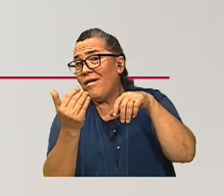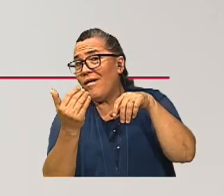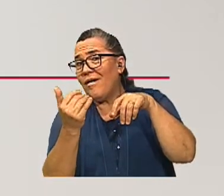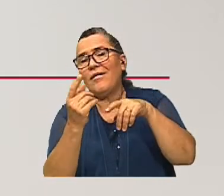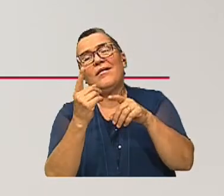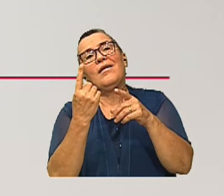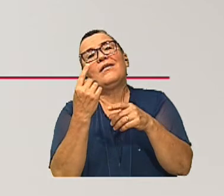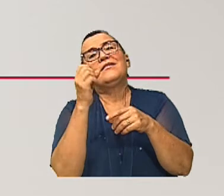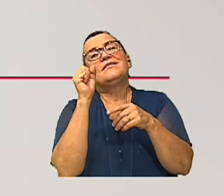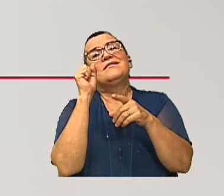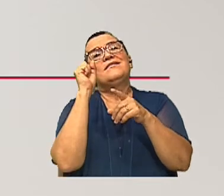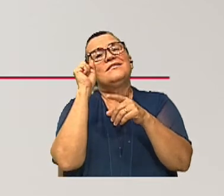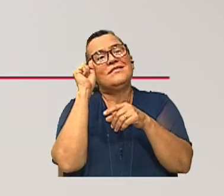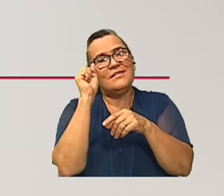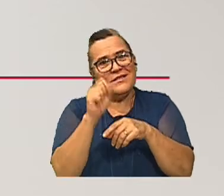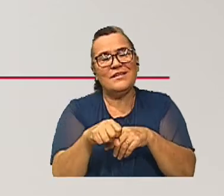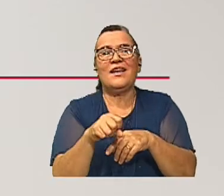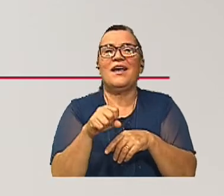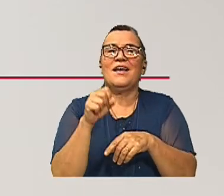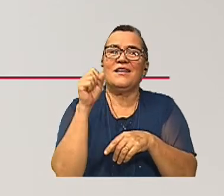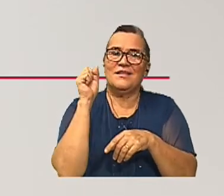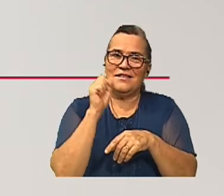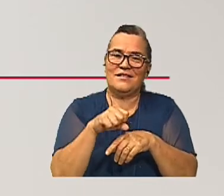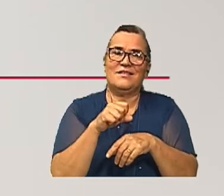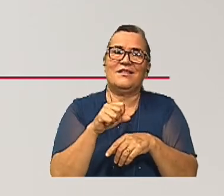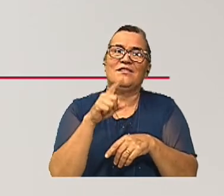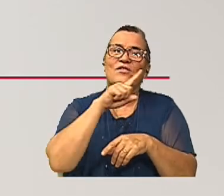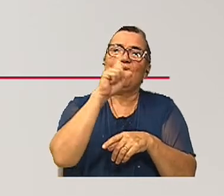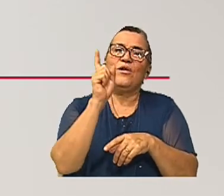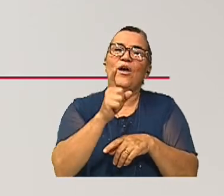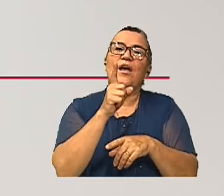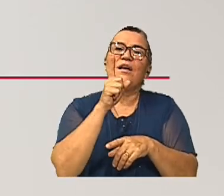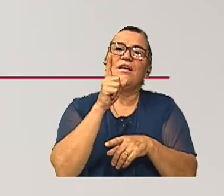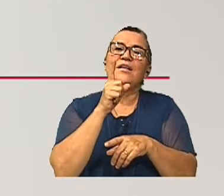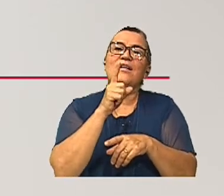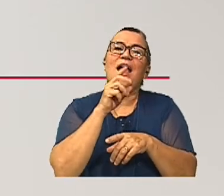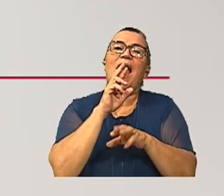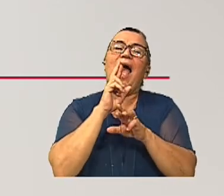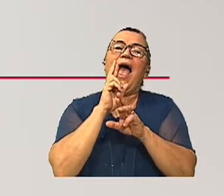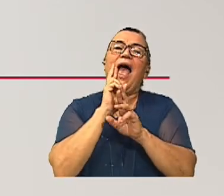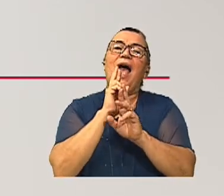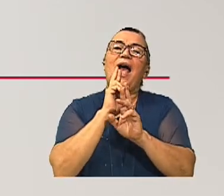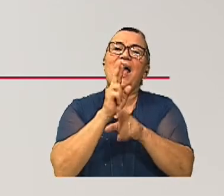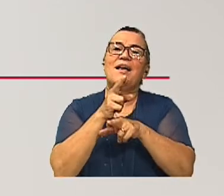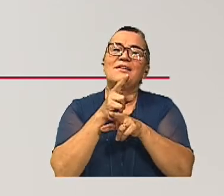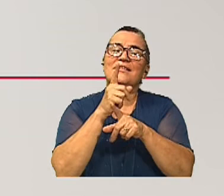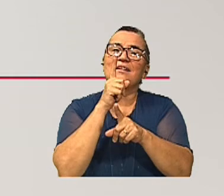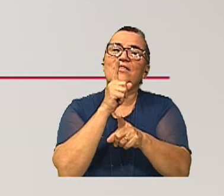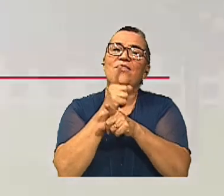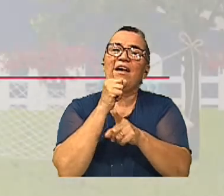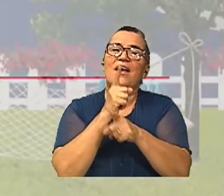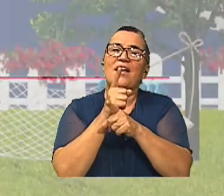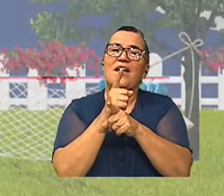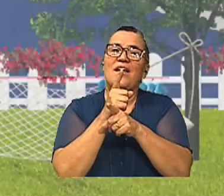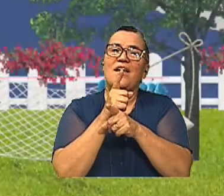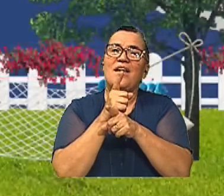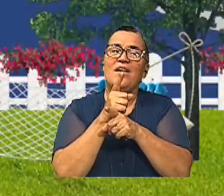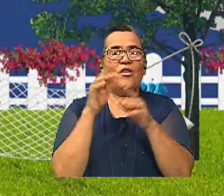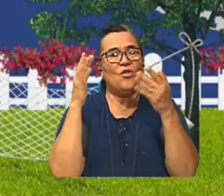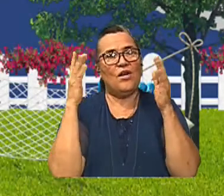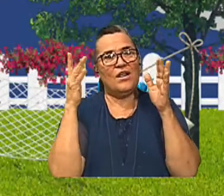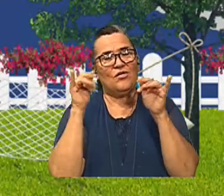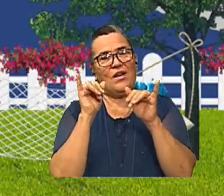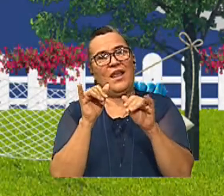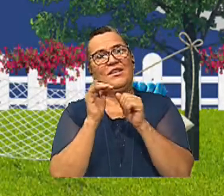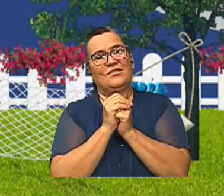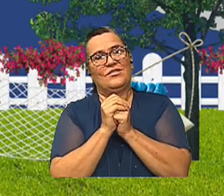Of course, yes, your question is answered in the right way. Guys,